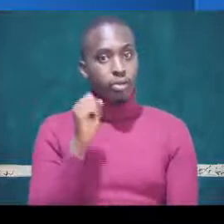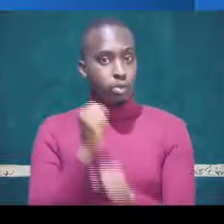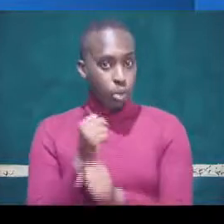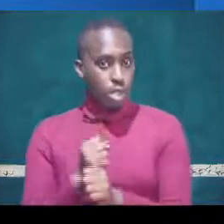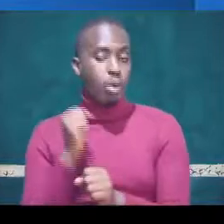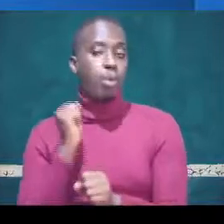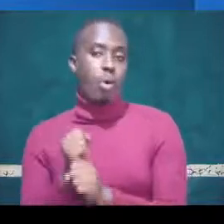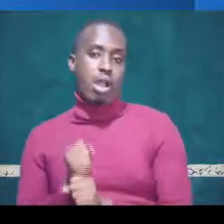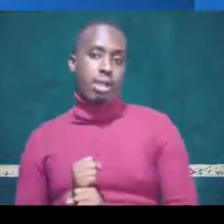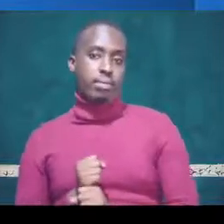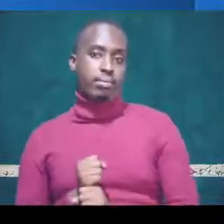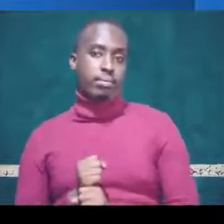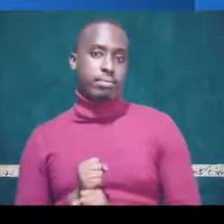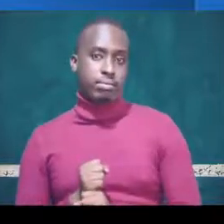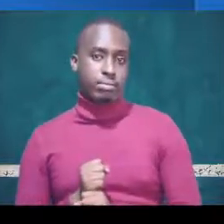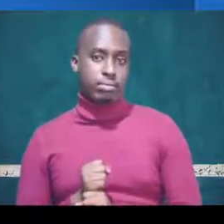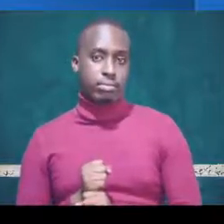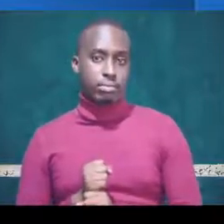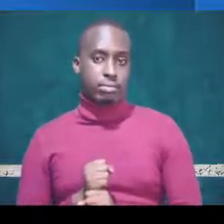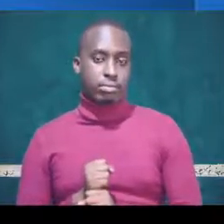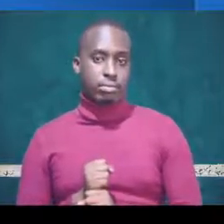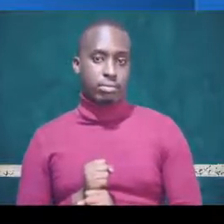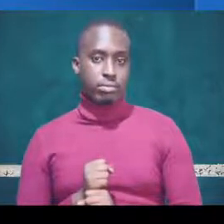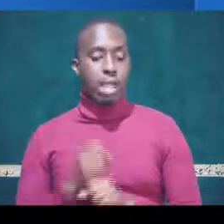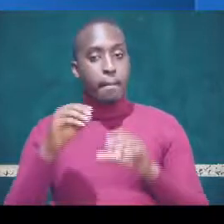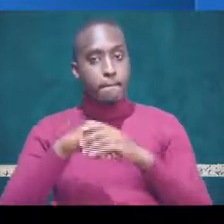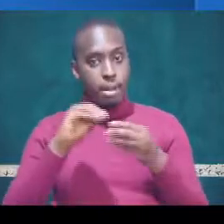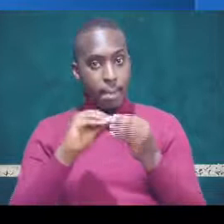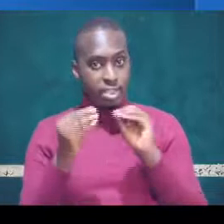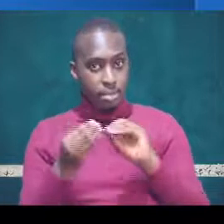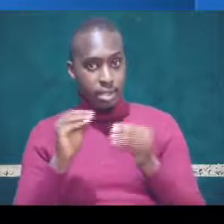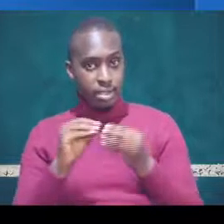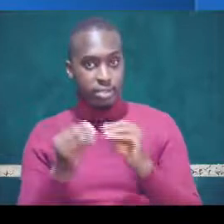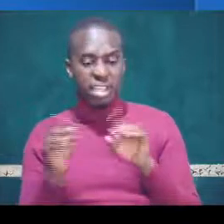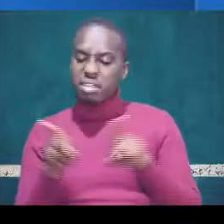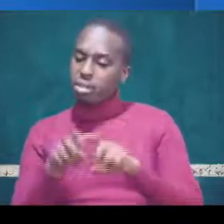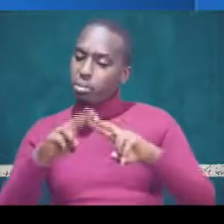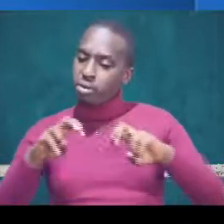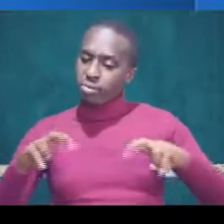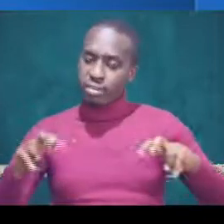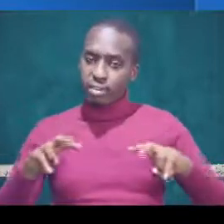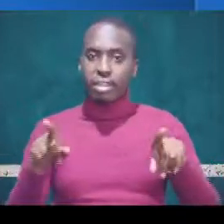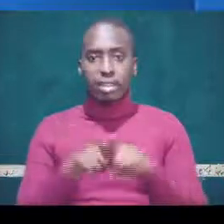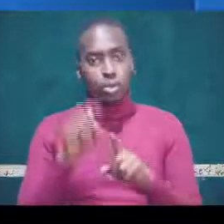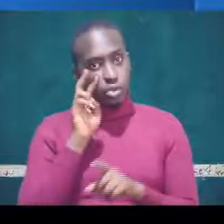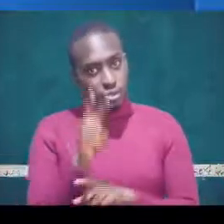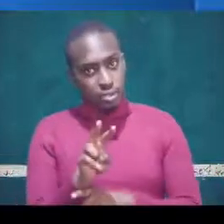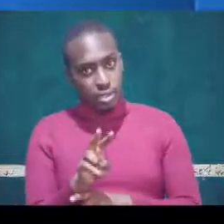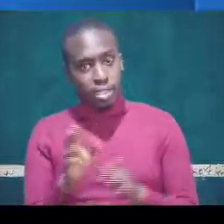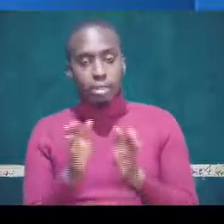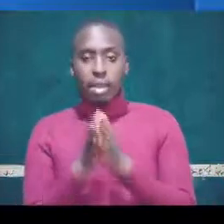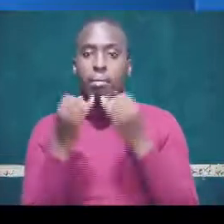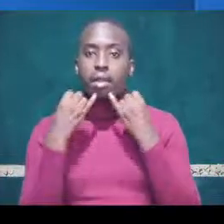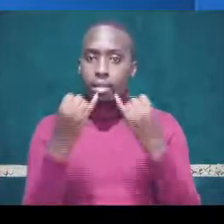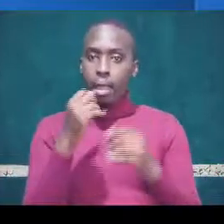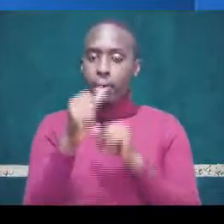work. Now, in mathematics, the moment, even in physics, the moment you see, they are telling you